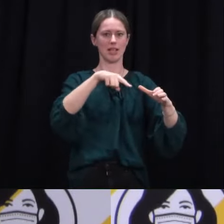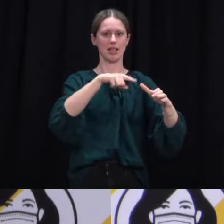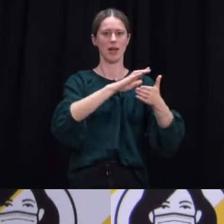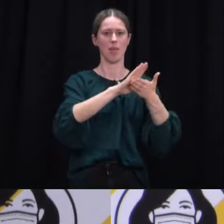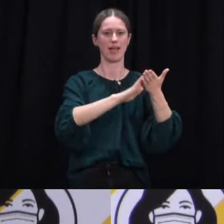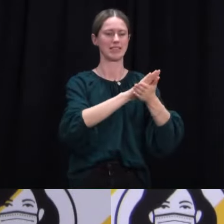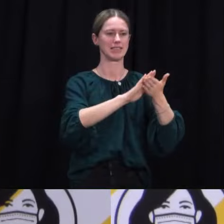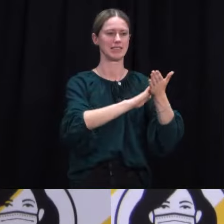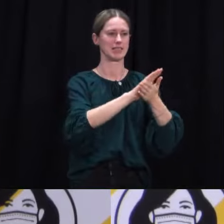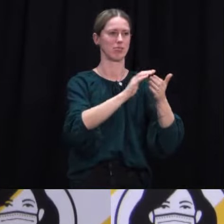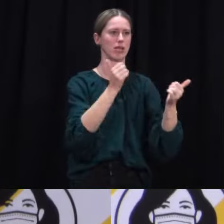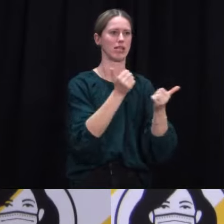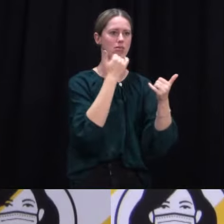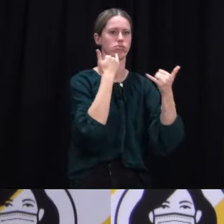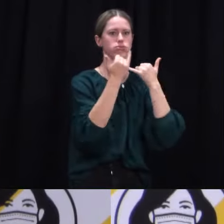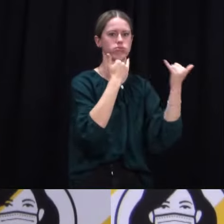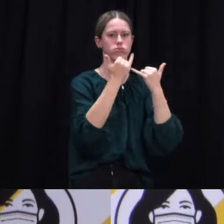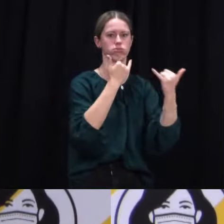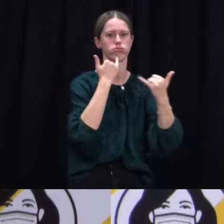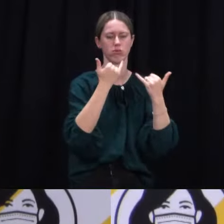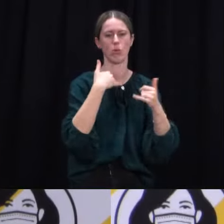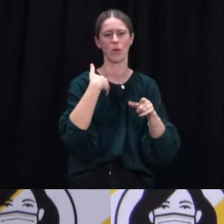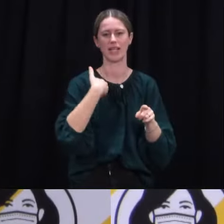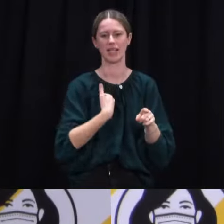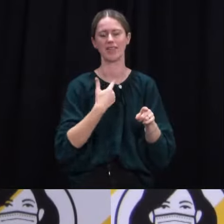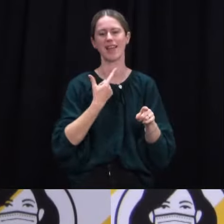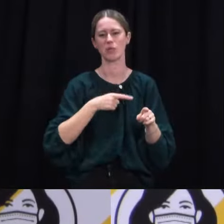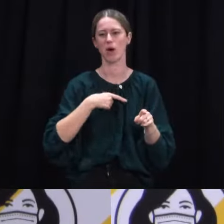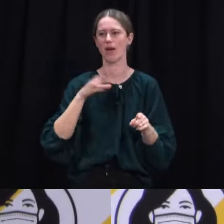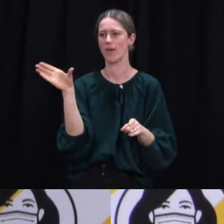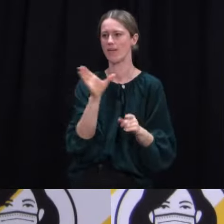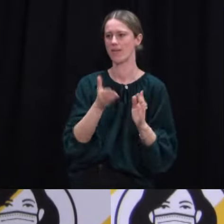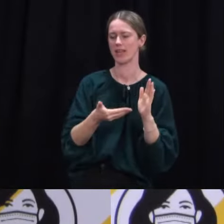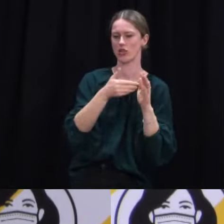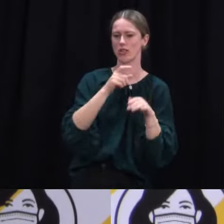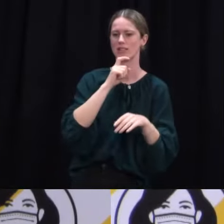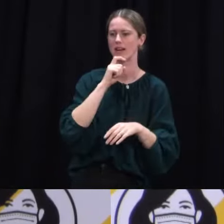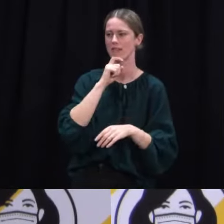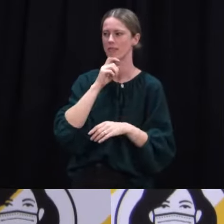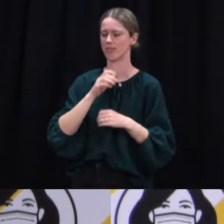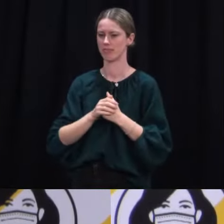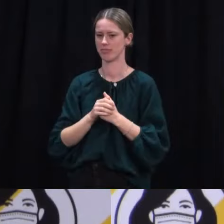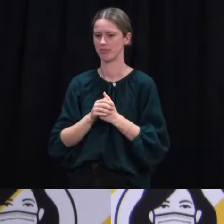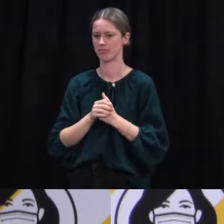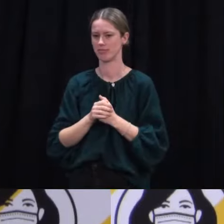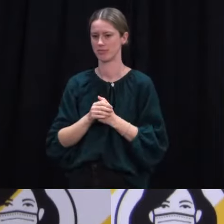if they were casual contacts, and that's what we've brought on the extra capacity to be able to do. Joe.